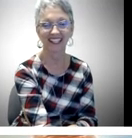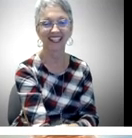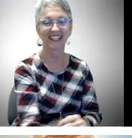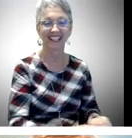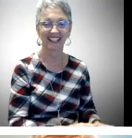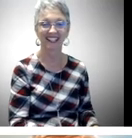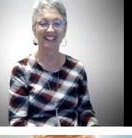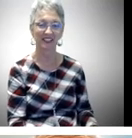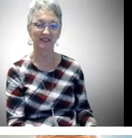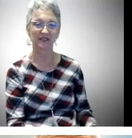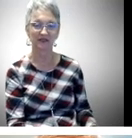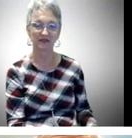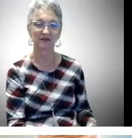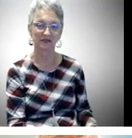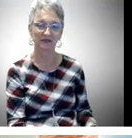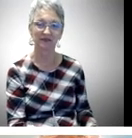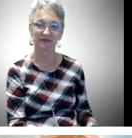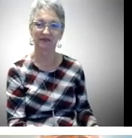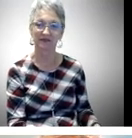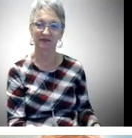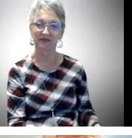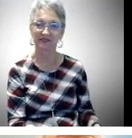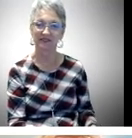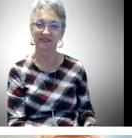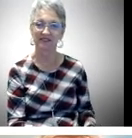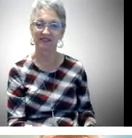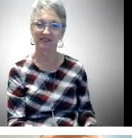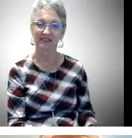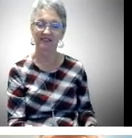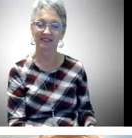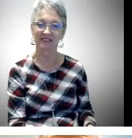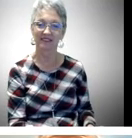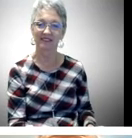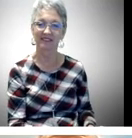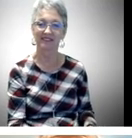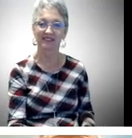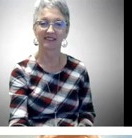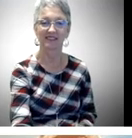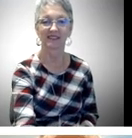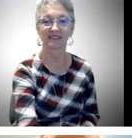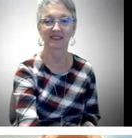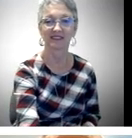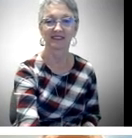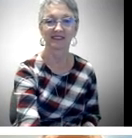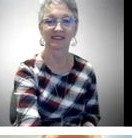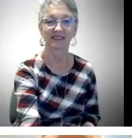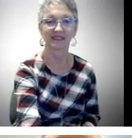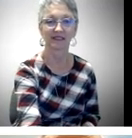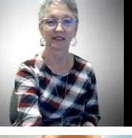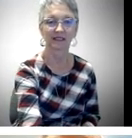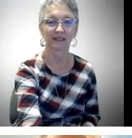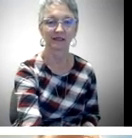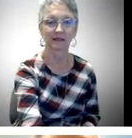And so they have that opportunity. And then the next section under the agreement is, and this has the